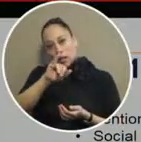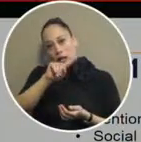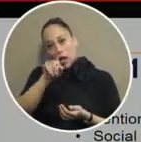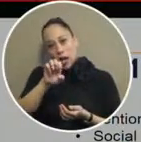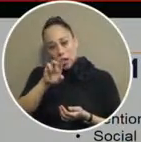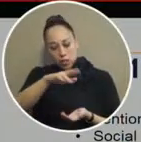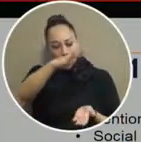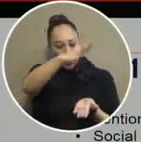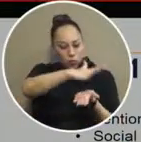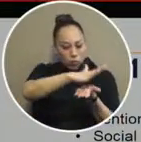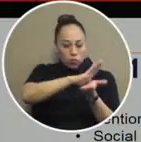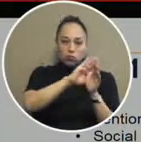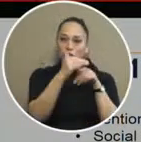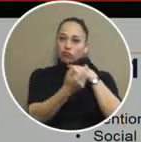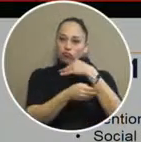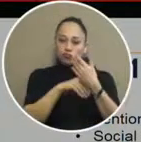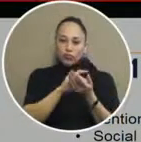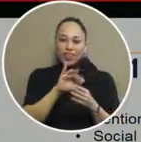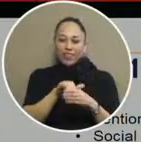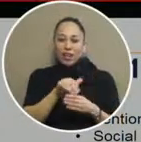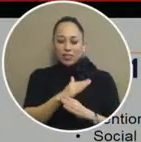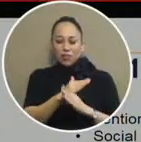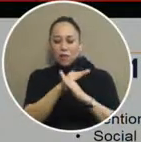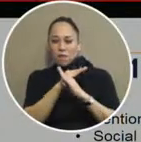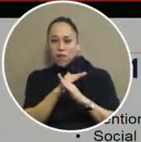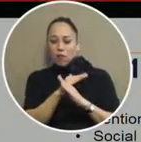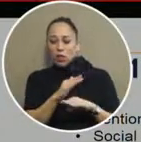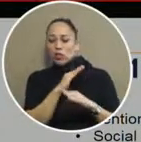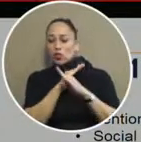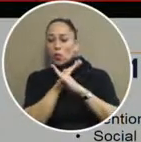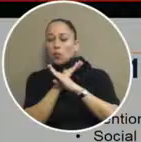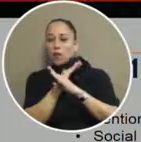be also putting a barrier, and we're going to be preventing